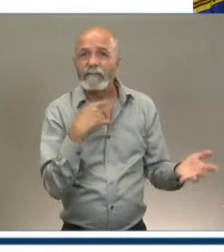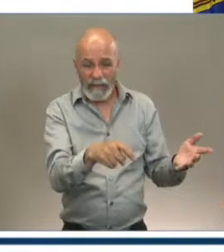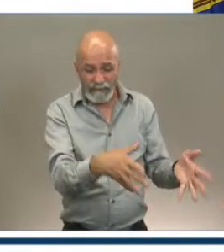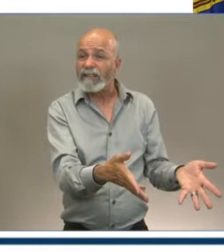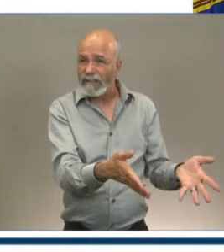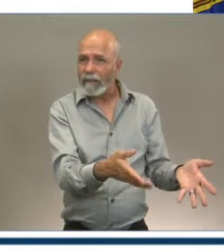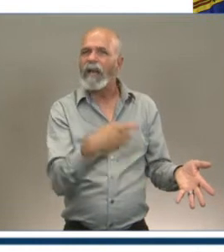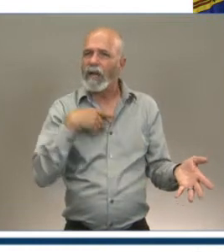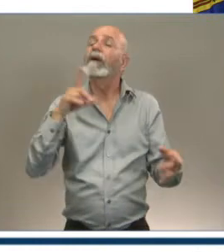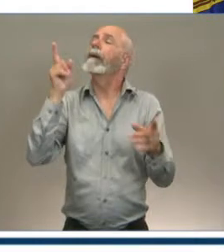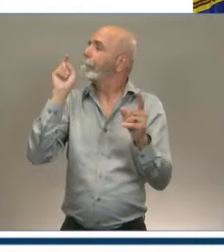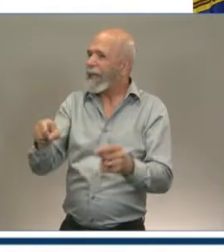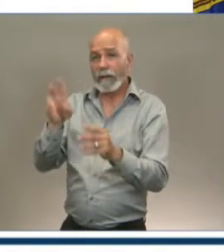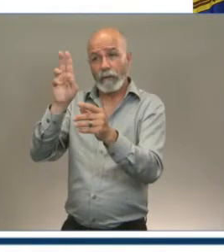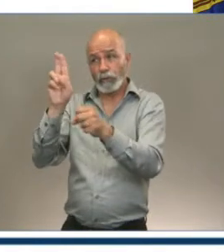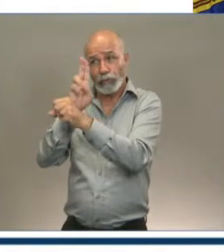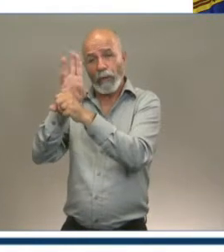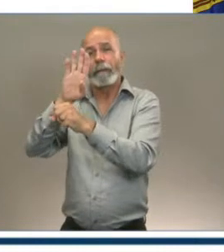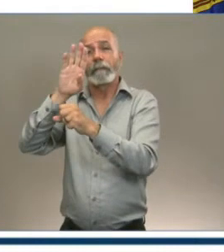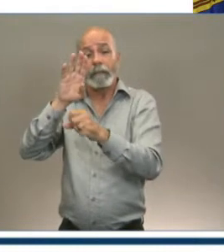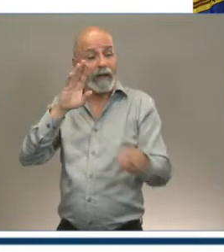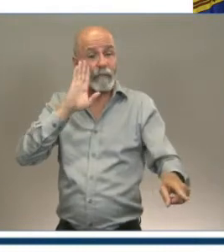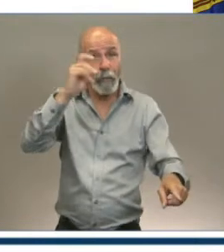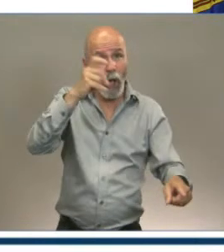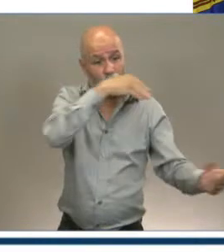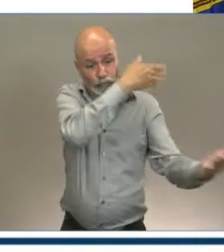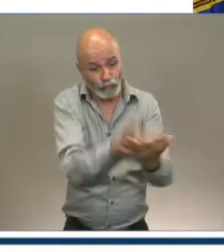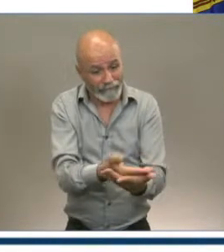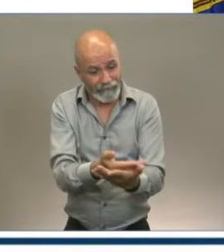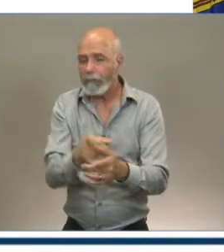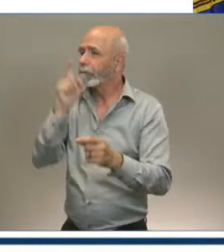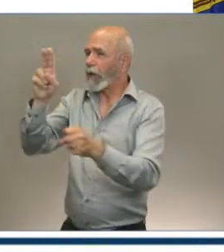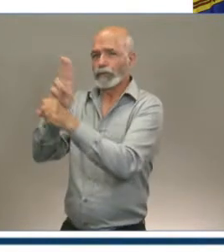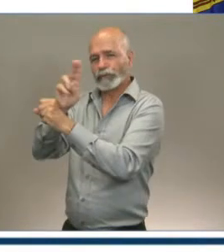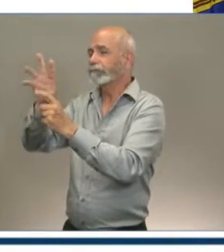Thank you. Dr. Strang, I think you said that in the